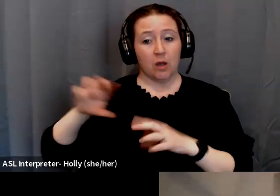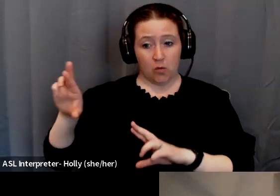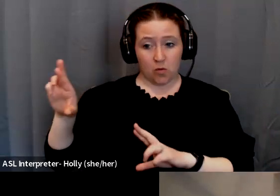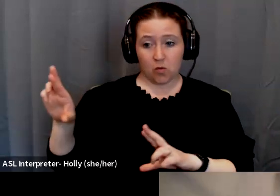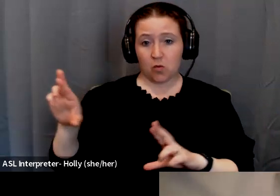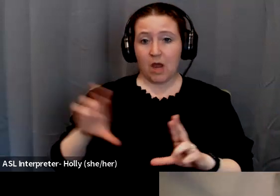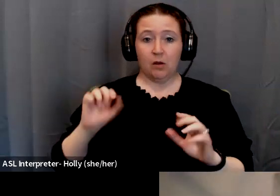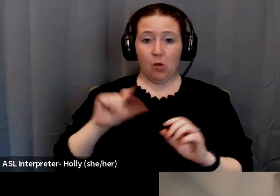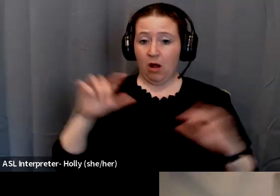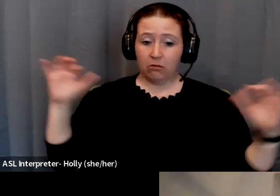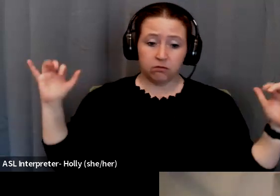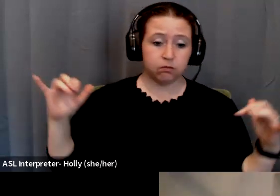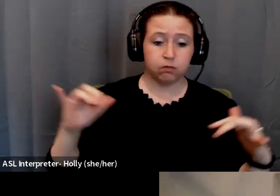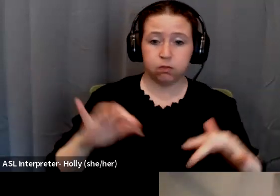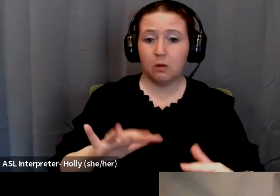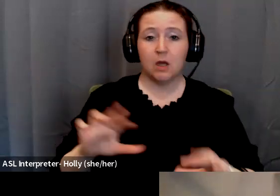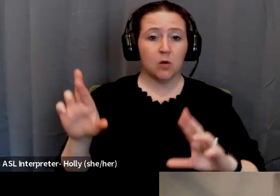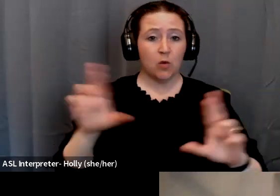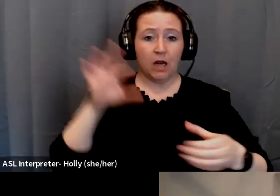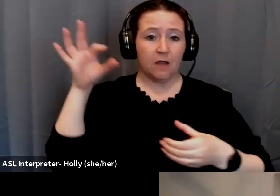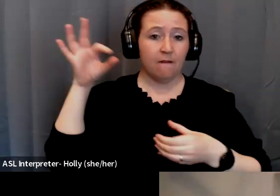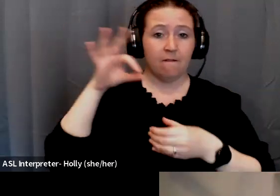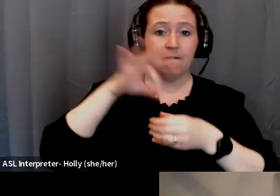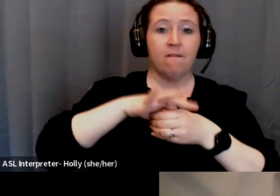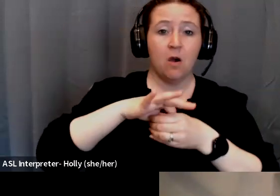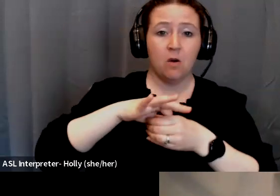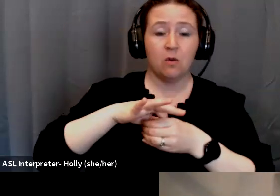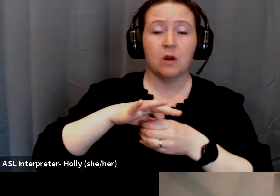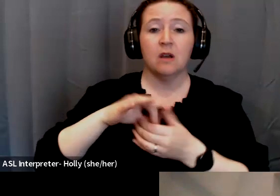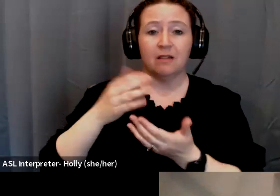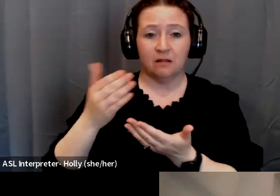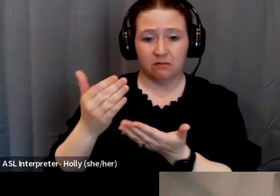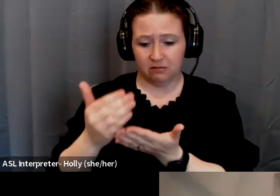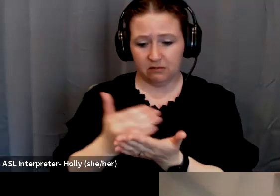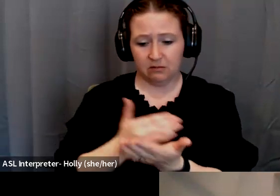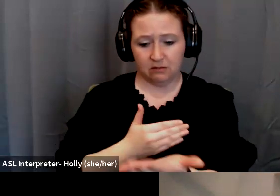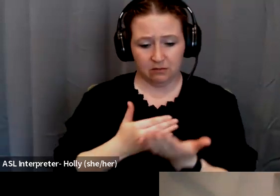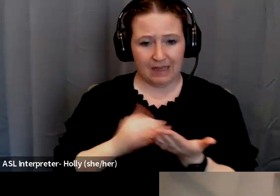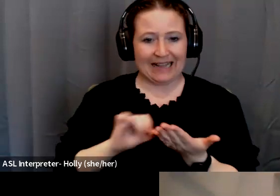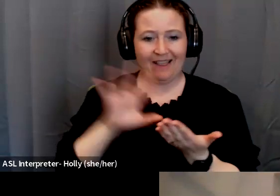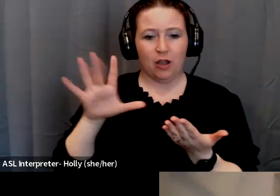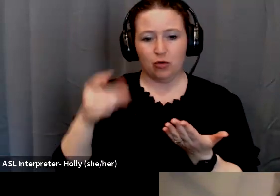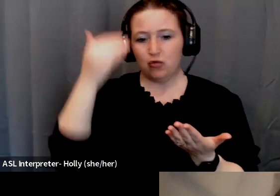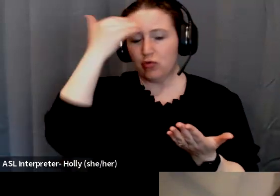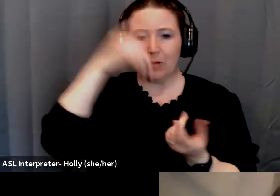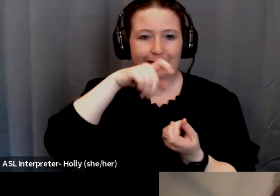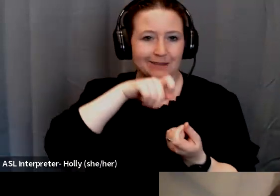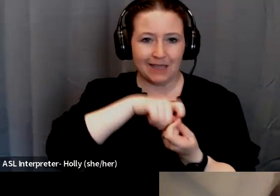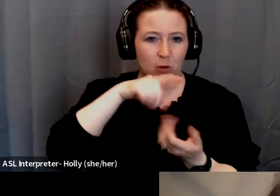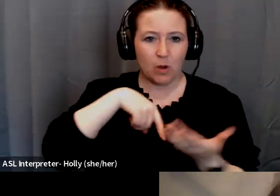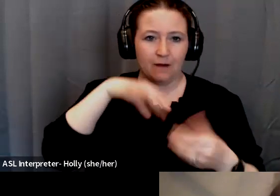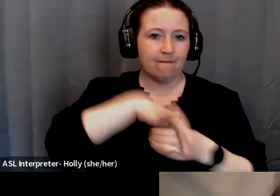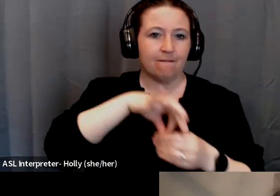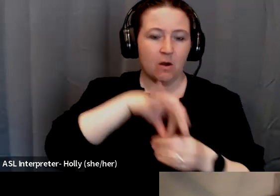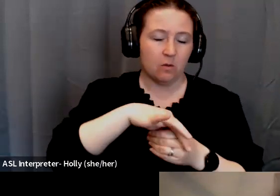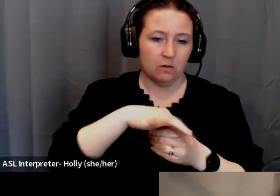or express your views on something, the written materials that you're going to have about it are really clear. So you'll know what it is people are asking